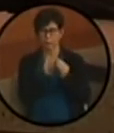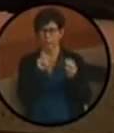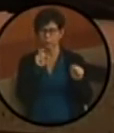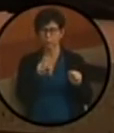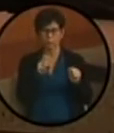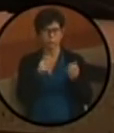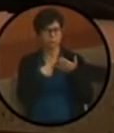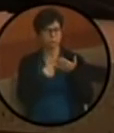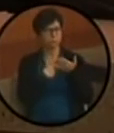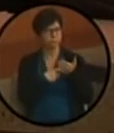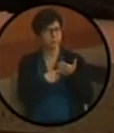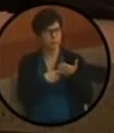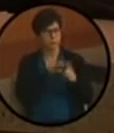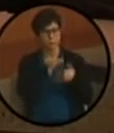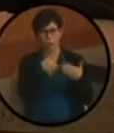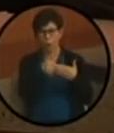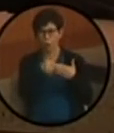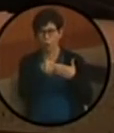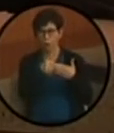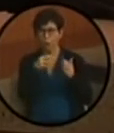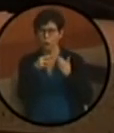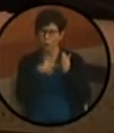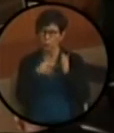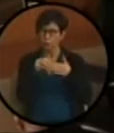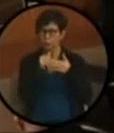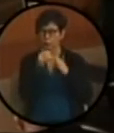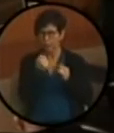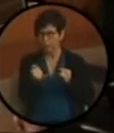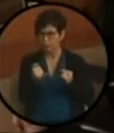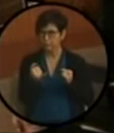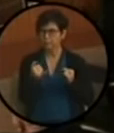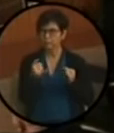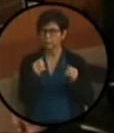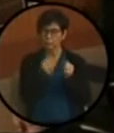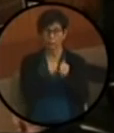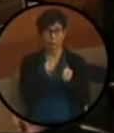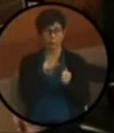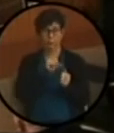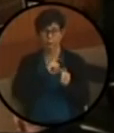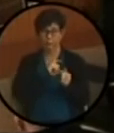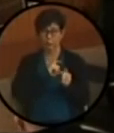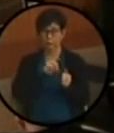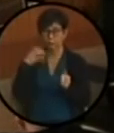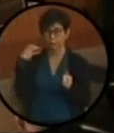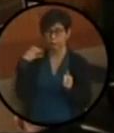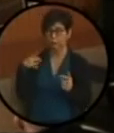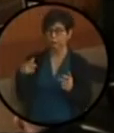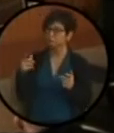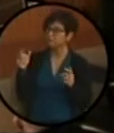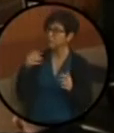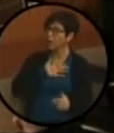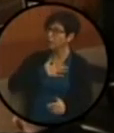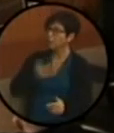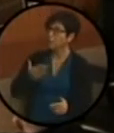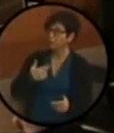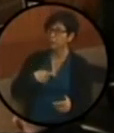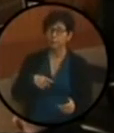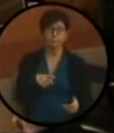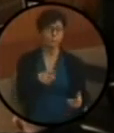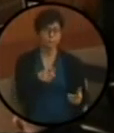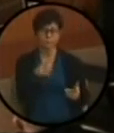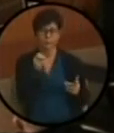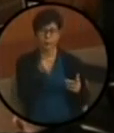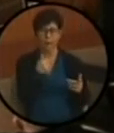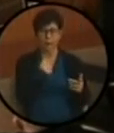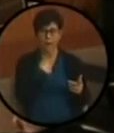that. It might be helpful. I'd be happy to do that. I think it would be a worthwhile discussion. I mean, I think the reason that, I